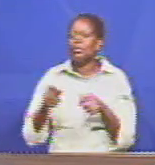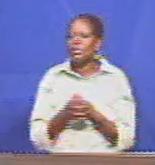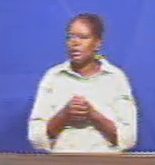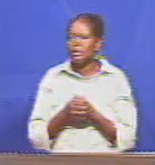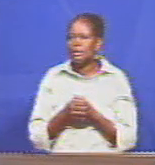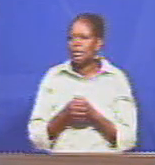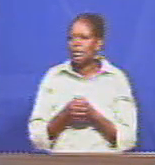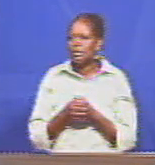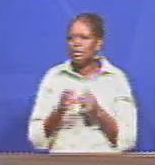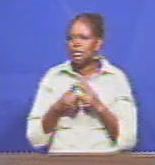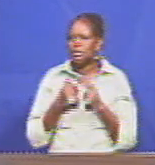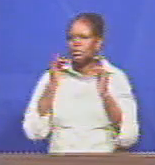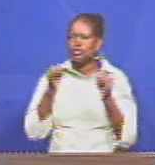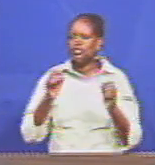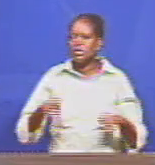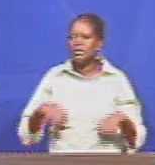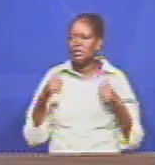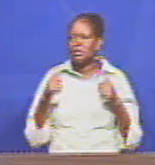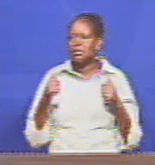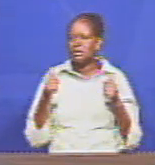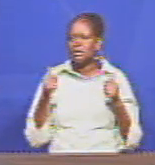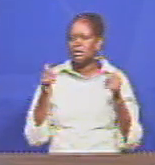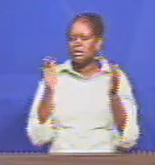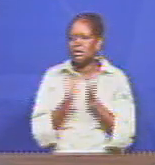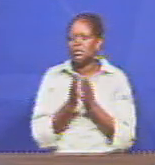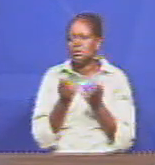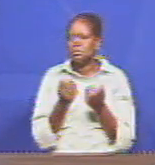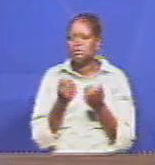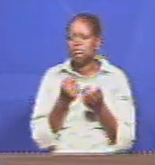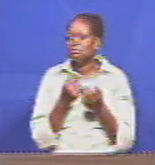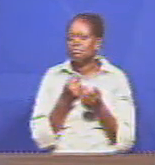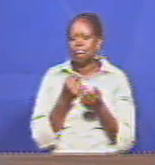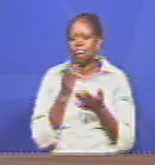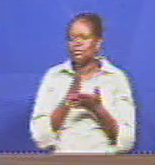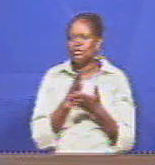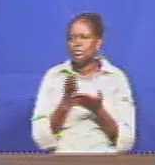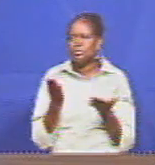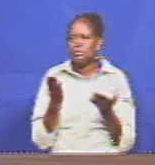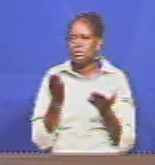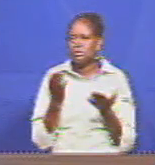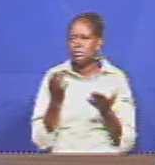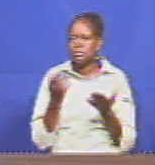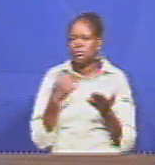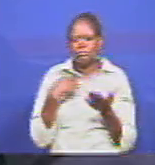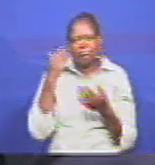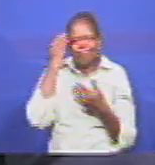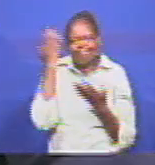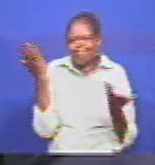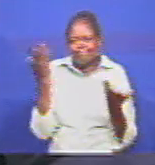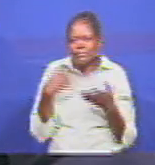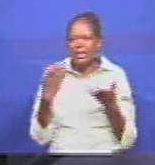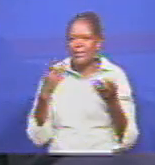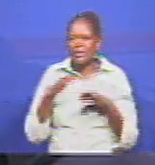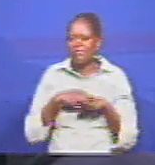going to start a new life, yeah. under any circumstances, because really I knew nothing about Africa. Yes. So